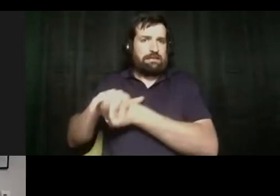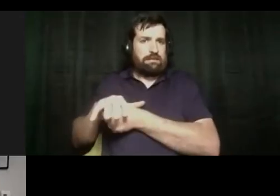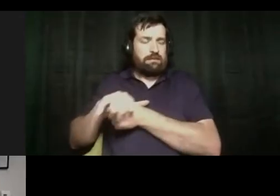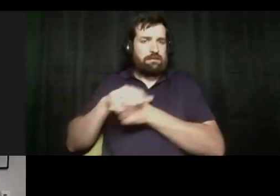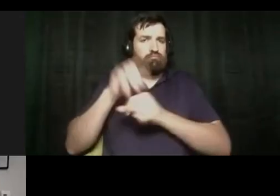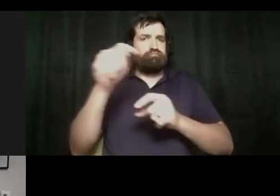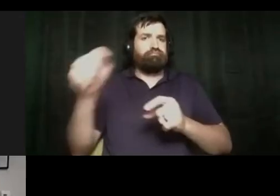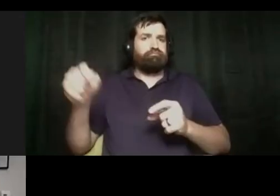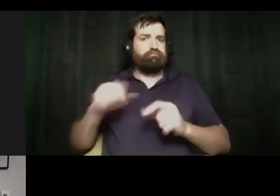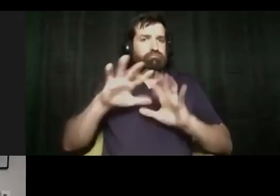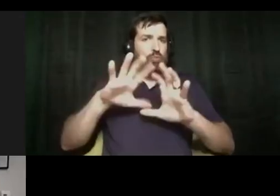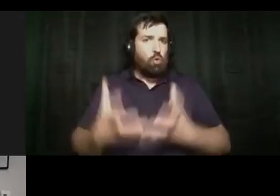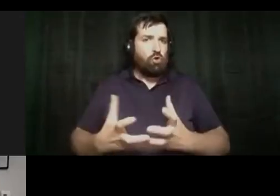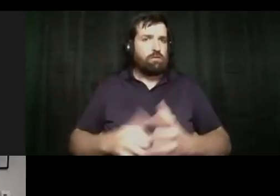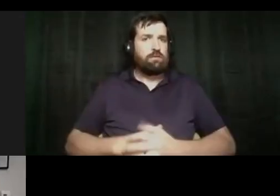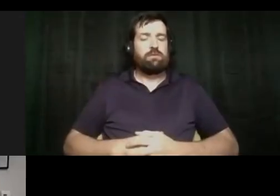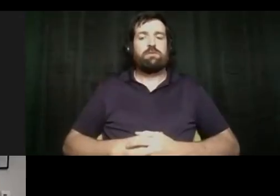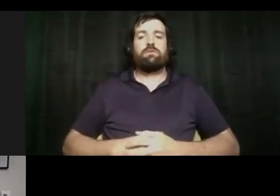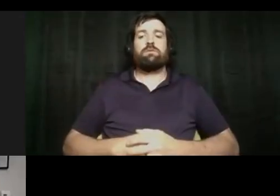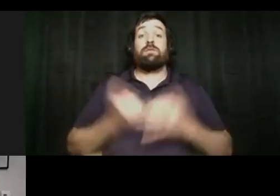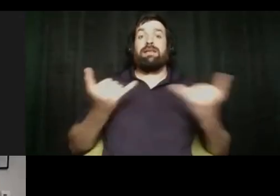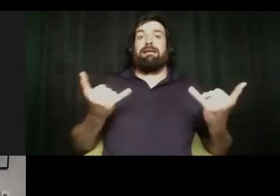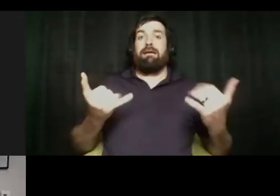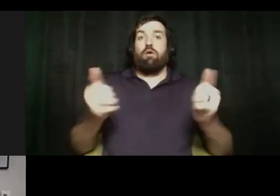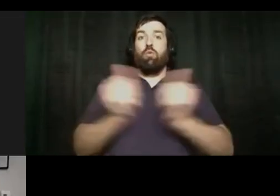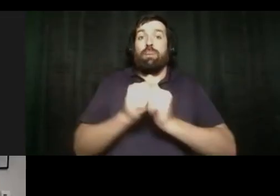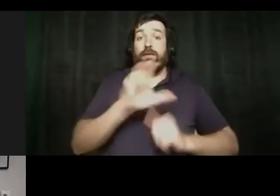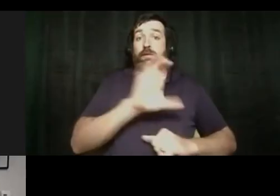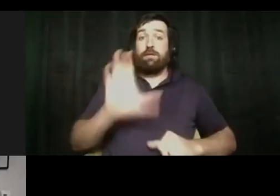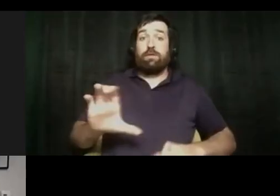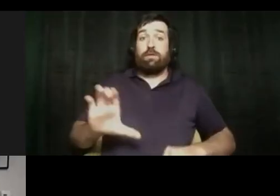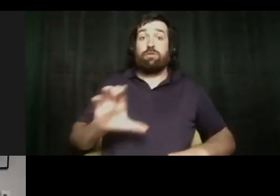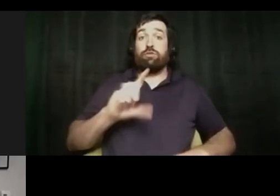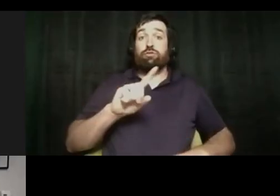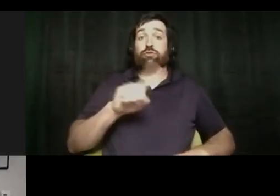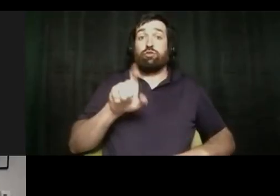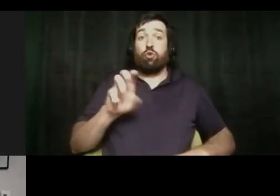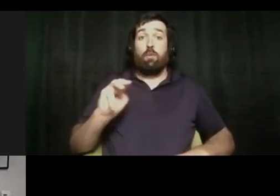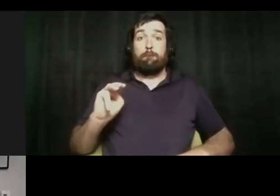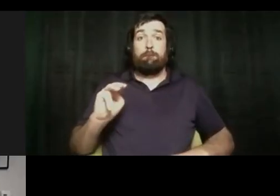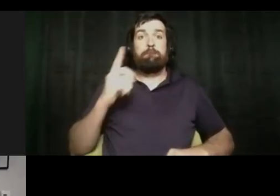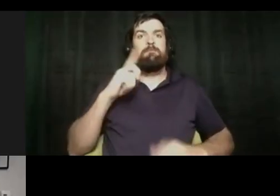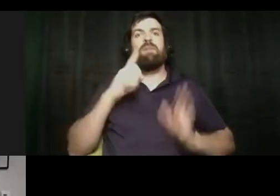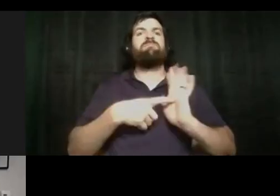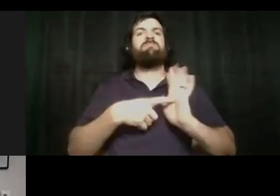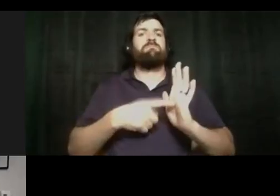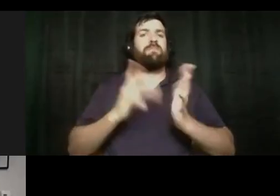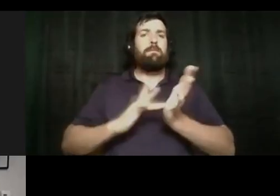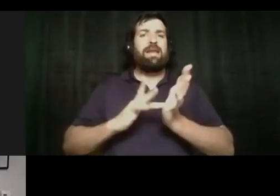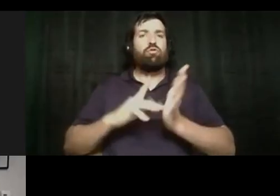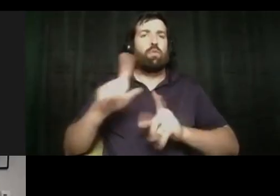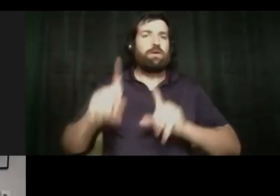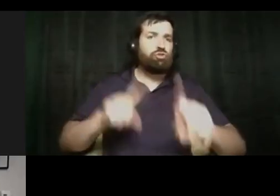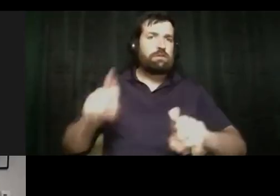at, and with Zoom, if let's say there's a medical question